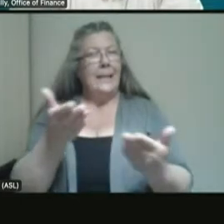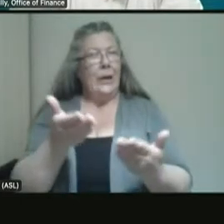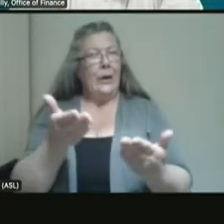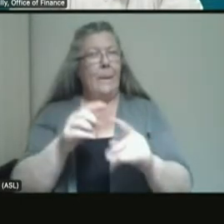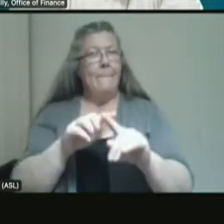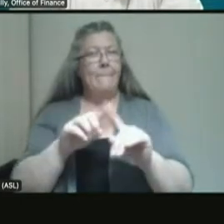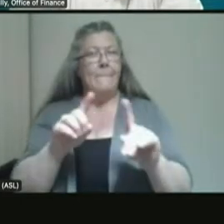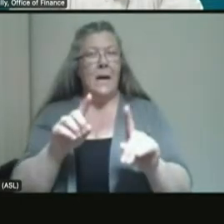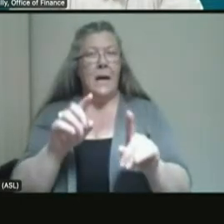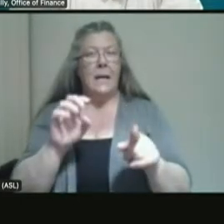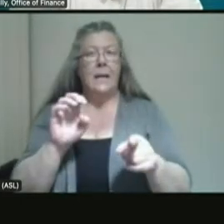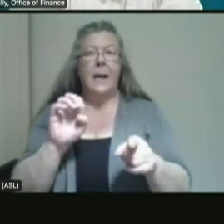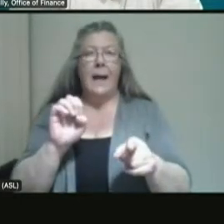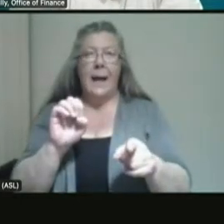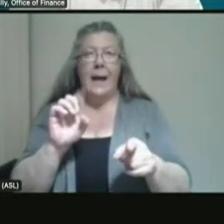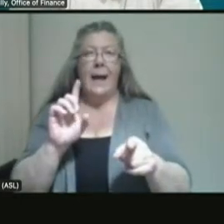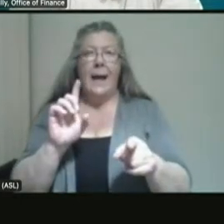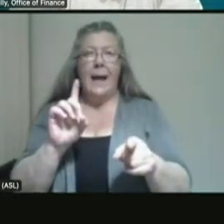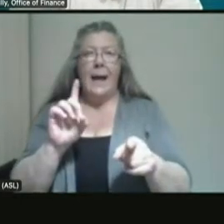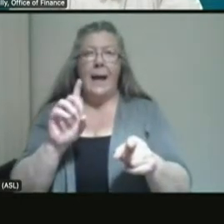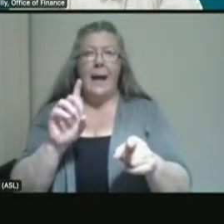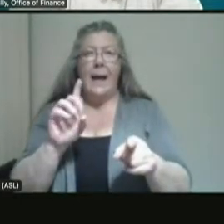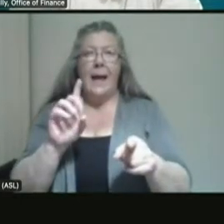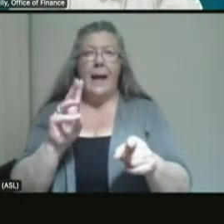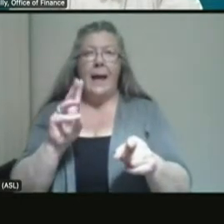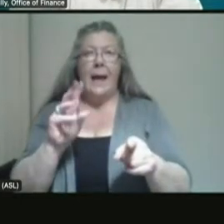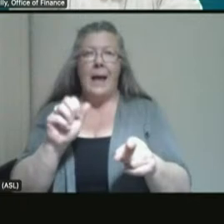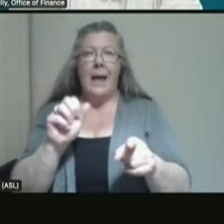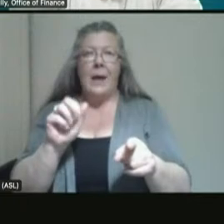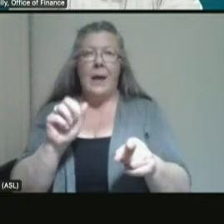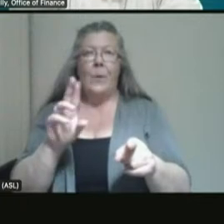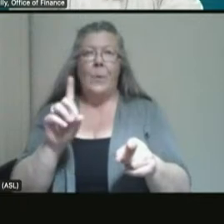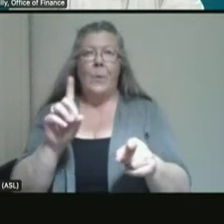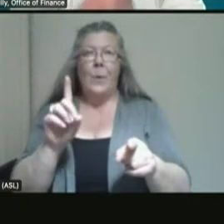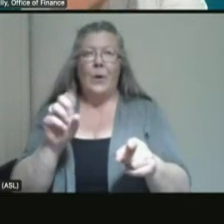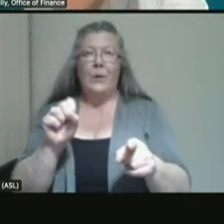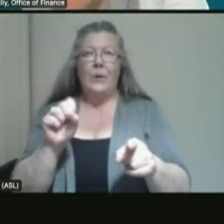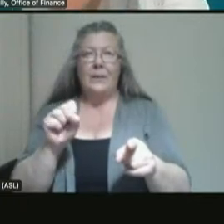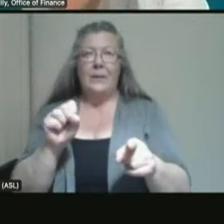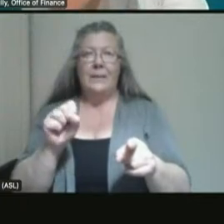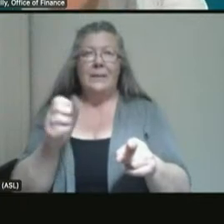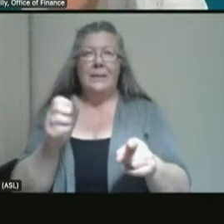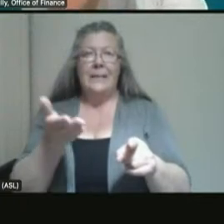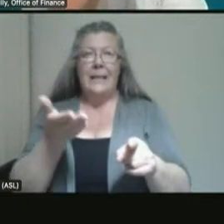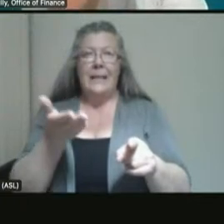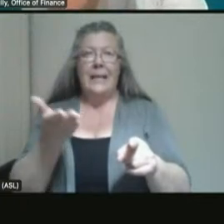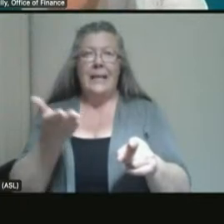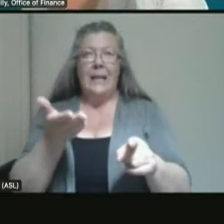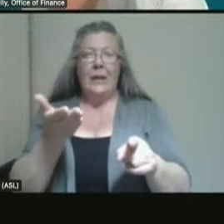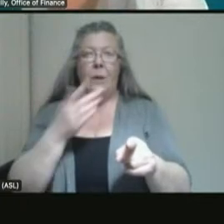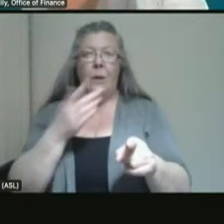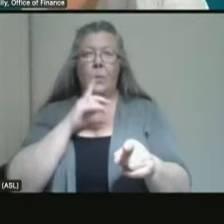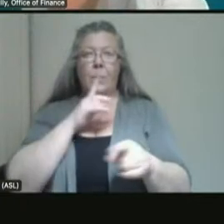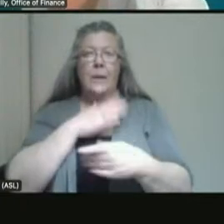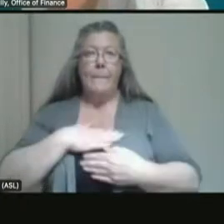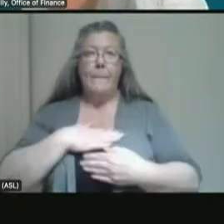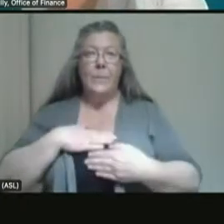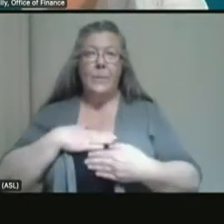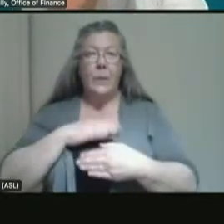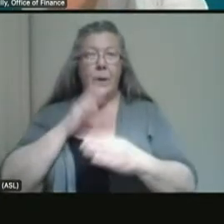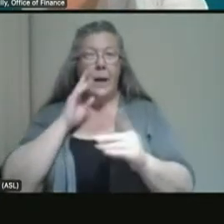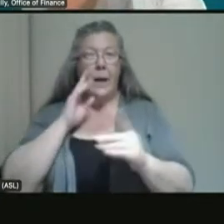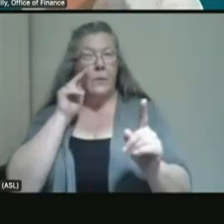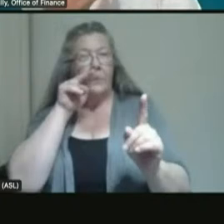Dr. McKnight said, and I appreciate the question. It is something that we definitely have to stay focused on. When the budget comes out, we'll be